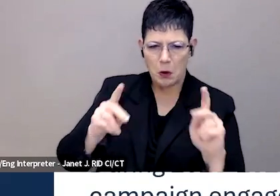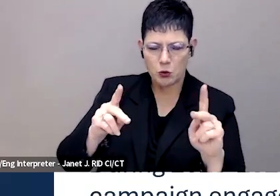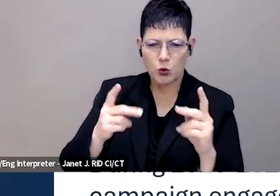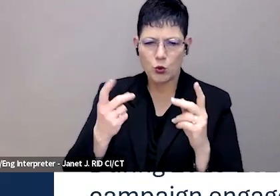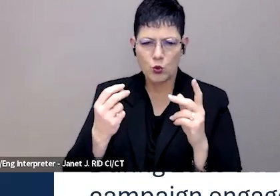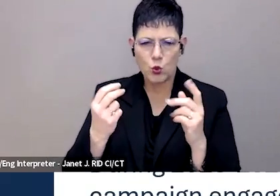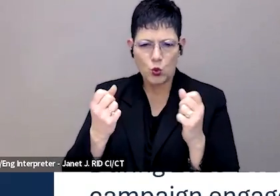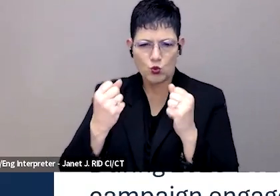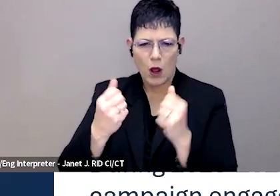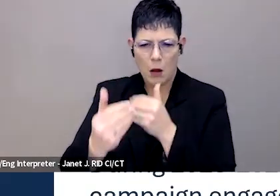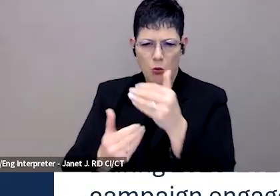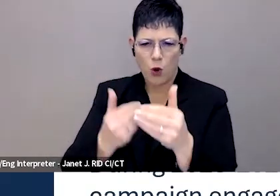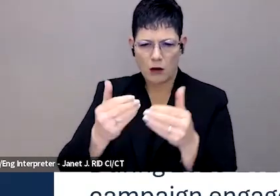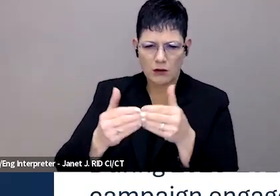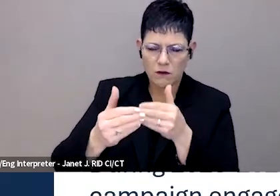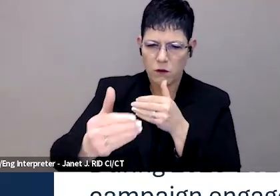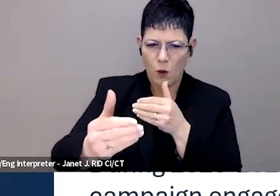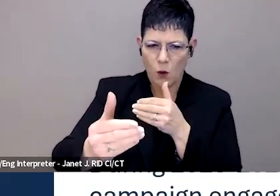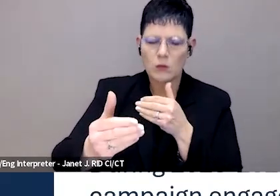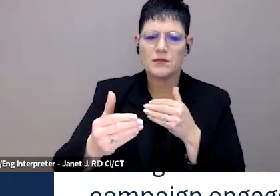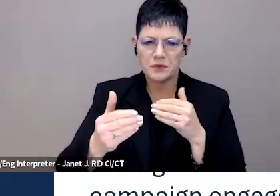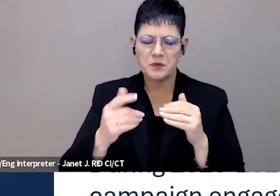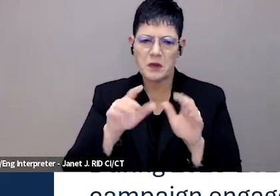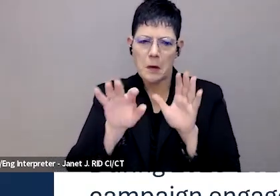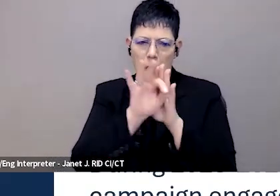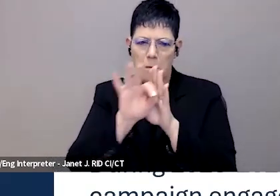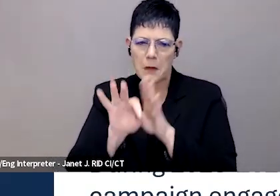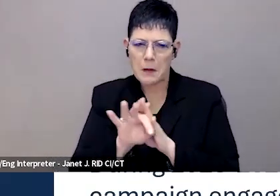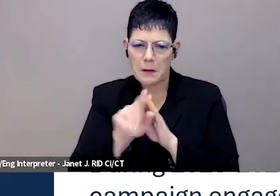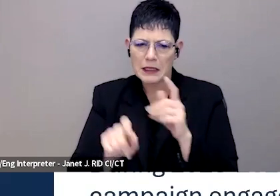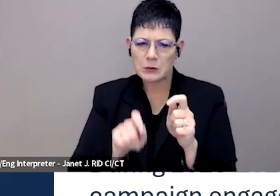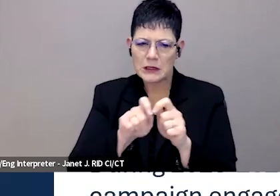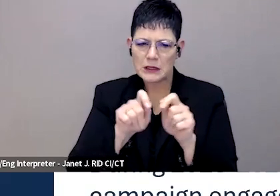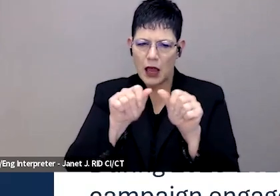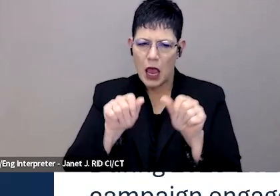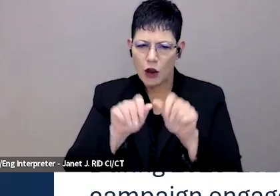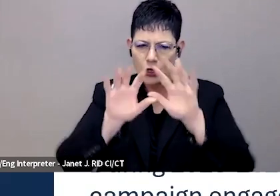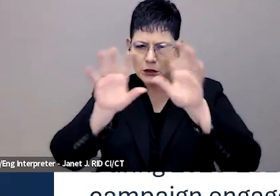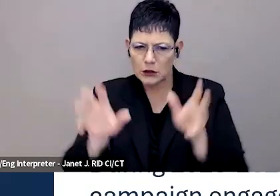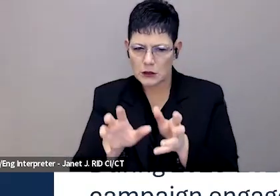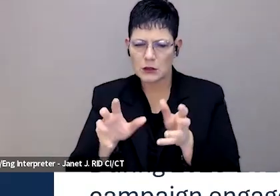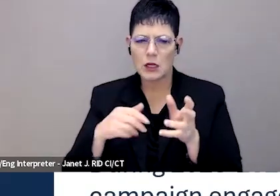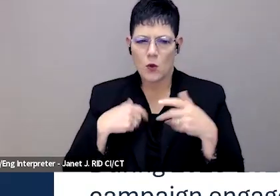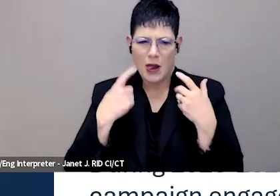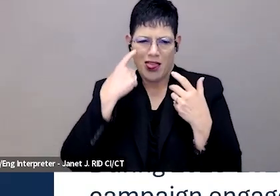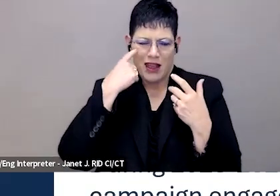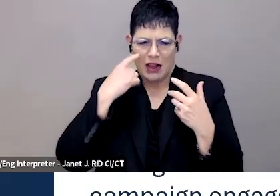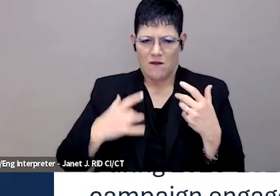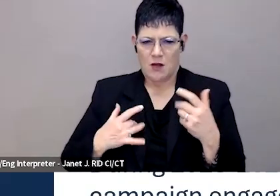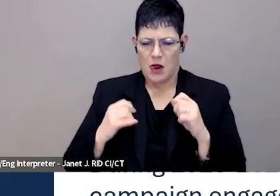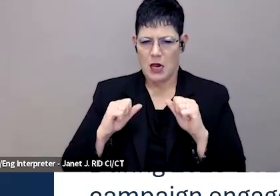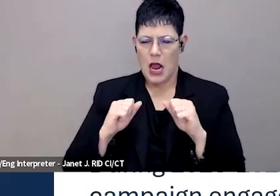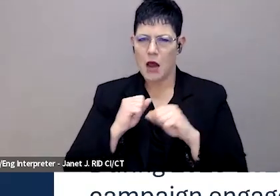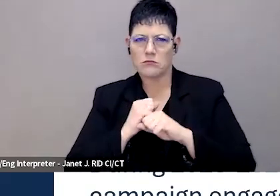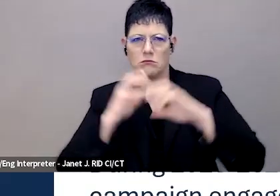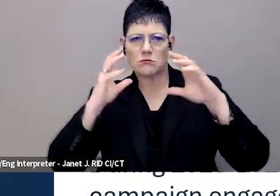moving forward. And we've identified priority areas for continued mobilization as a coalition that we believe can help advance the